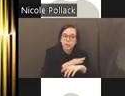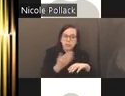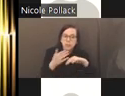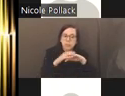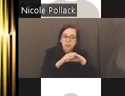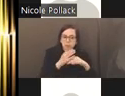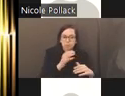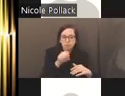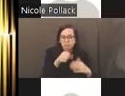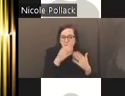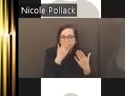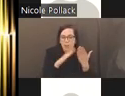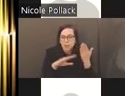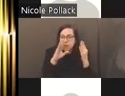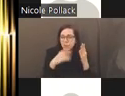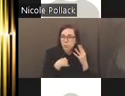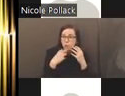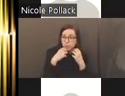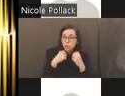yes, thank you, Professor. We appreciate that.